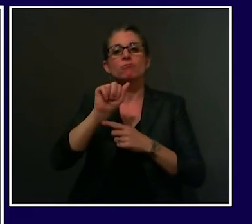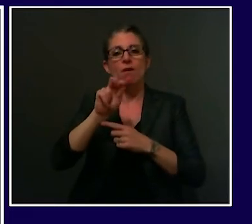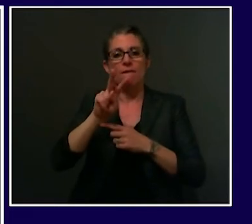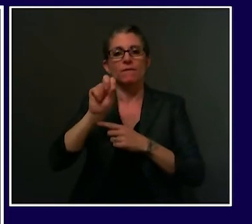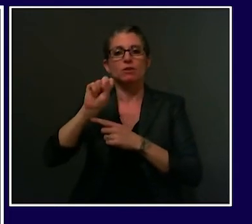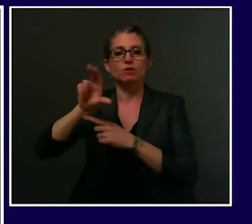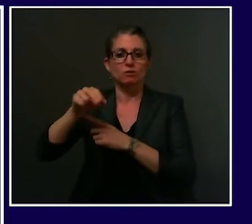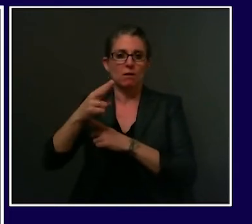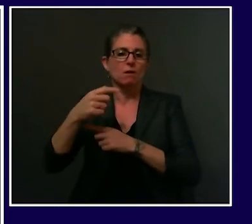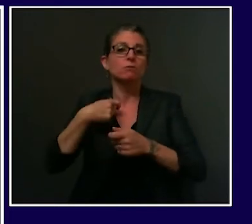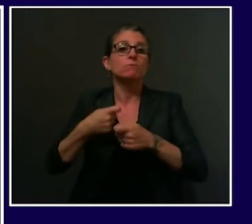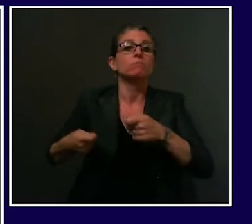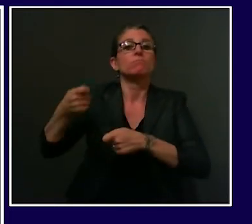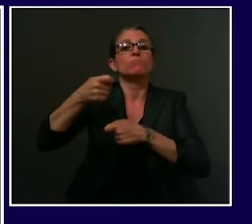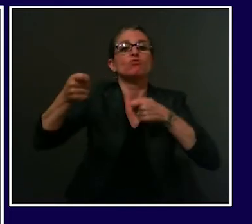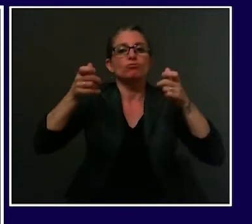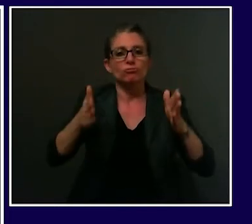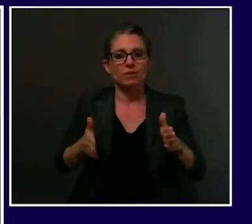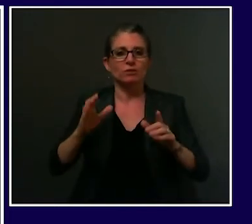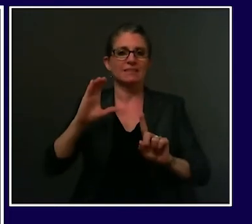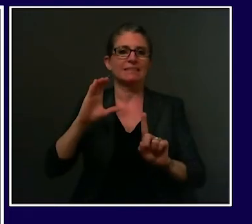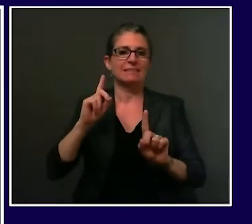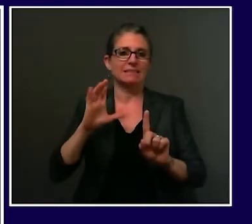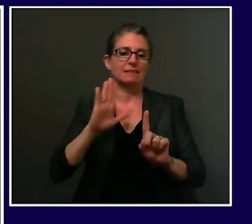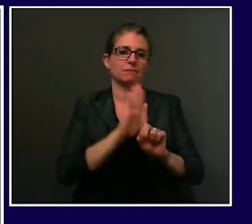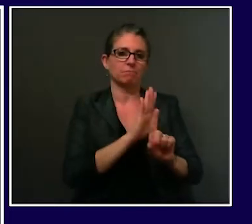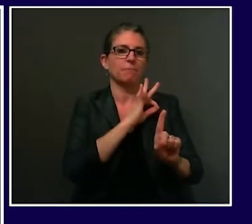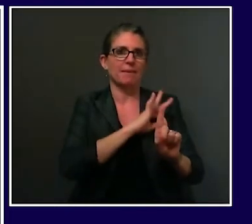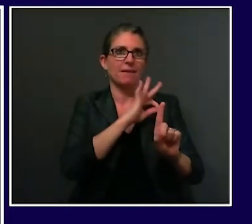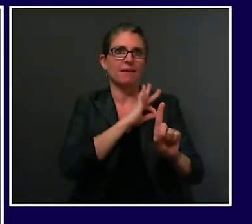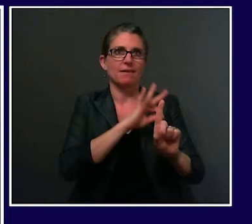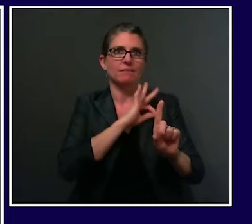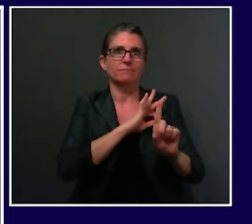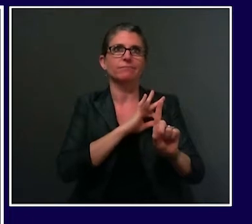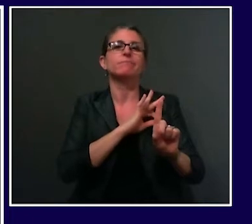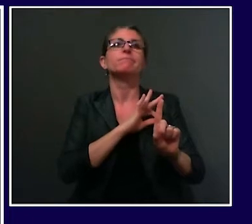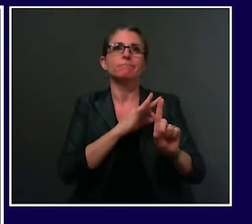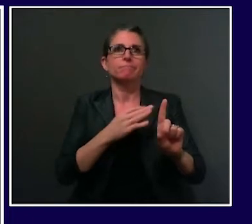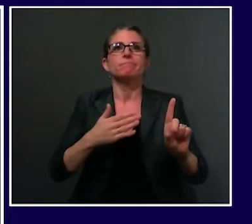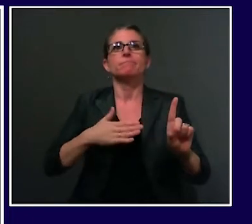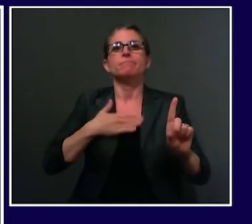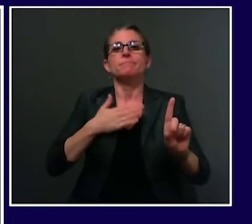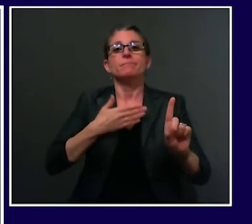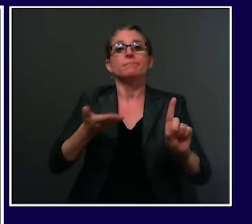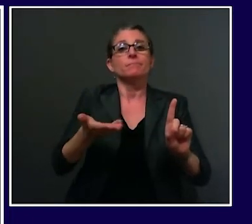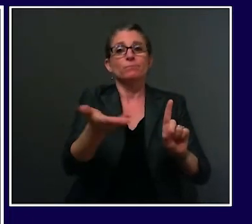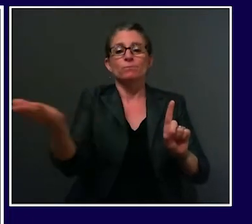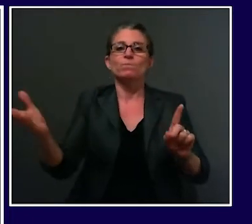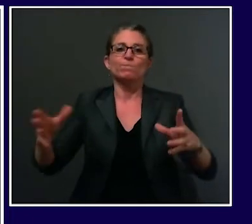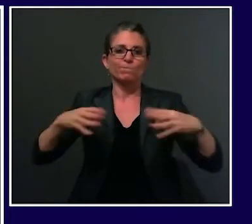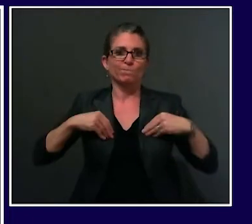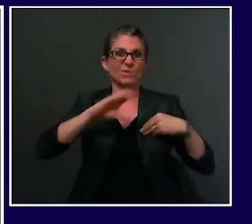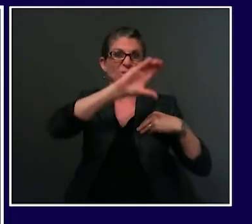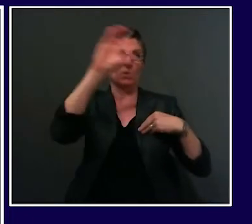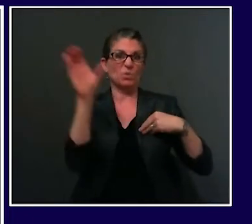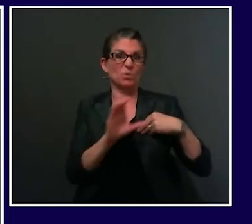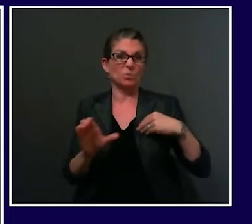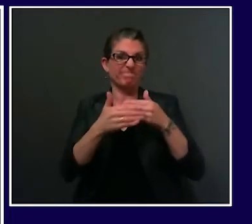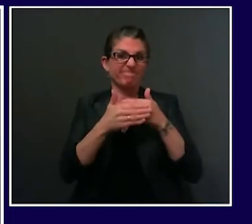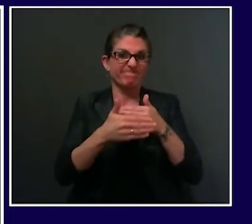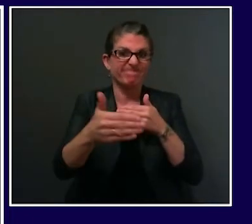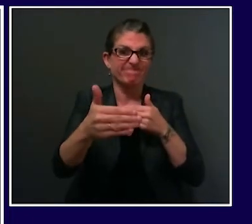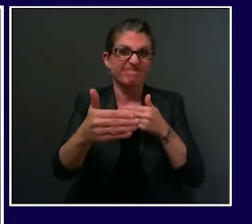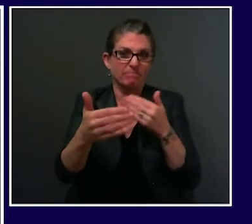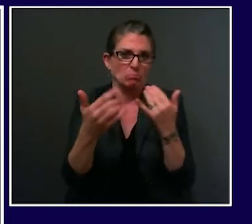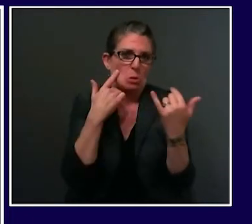appreciate everyone accommodating this slightly different format. Before we dive into some of the numbers, I'd like to provide